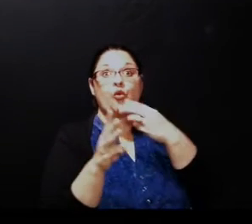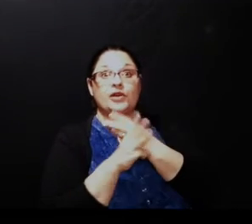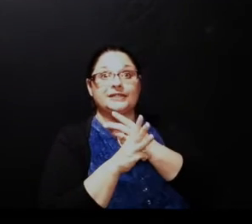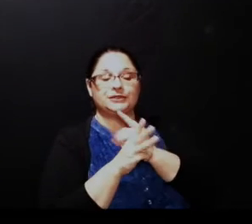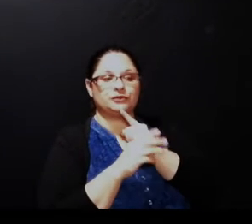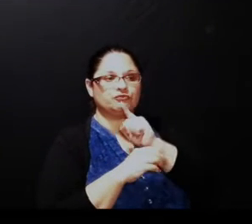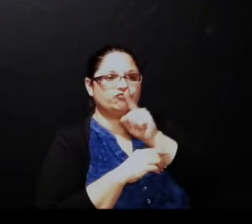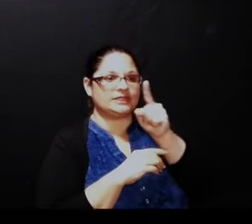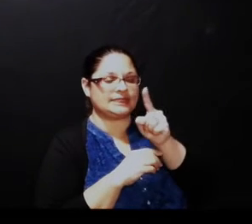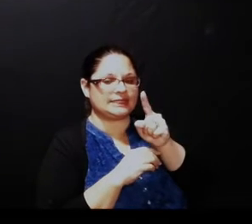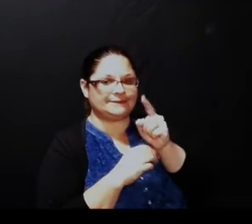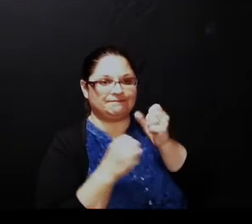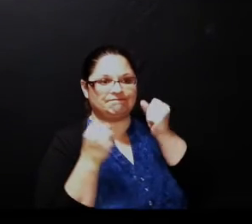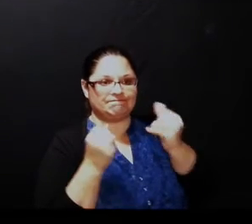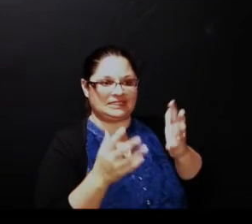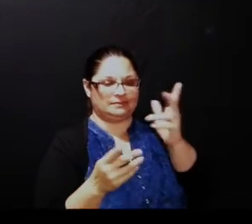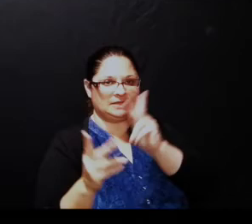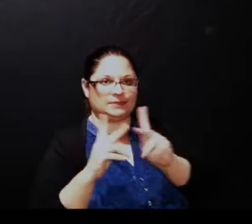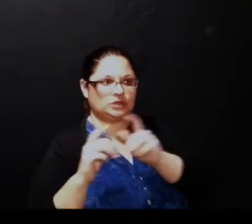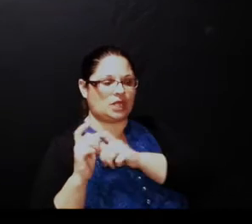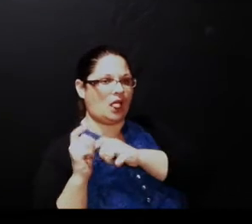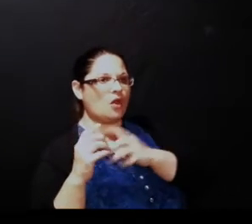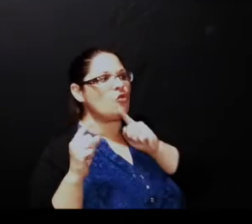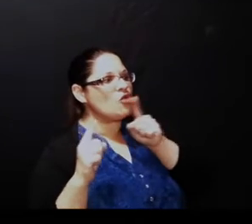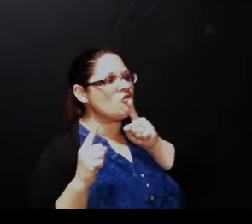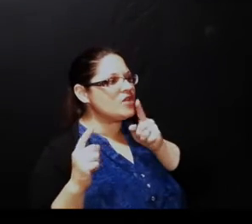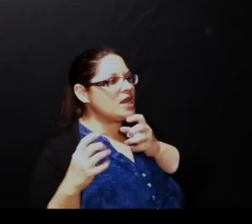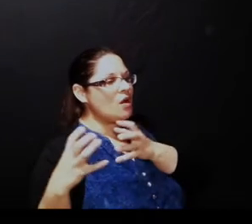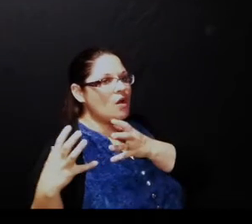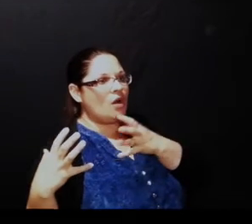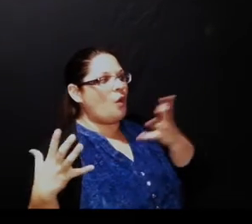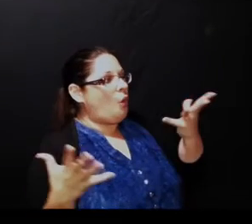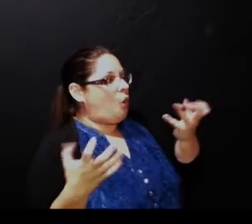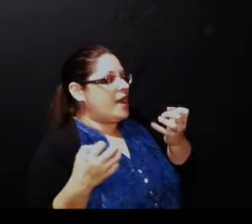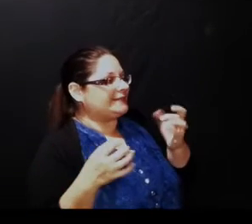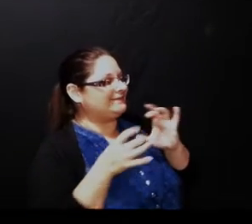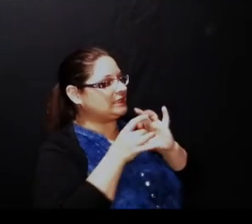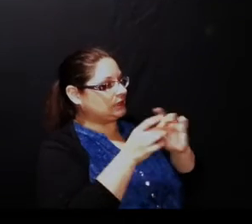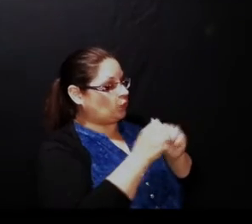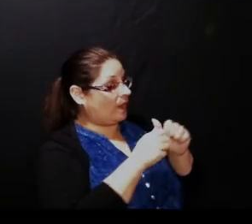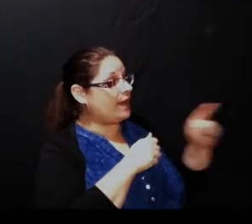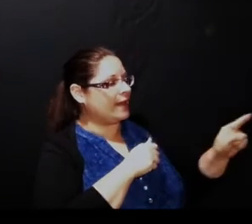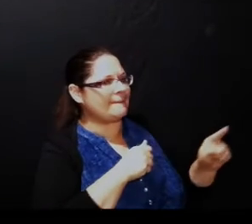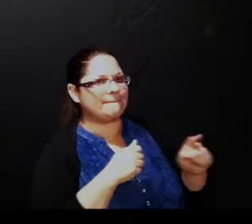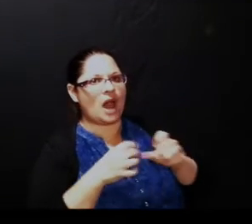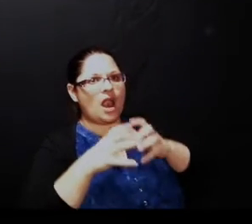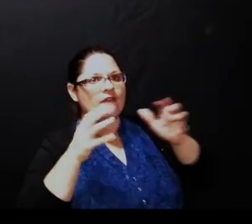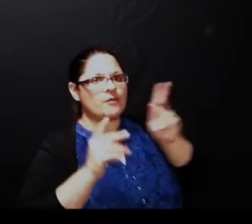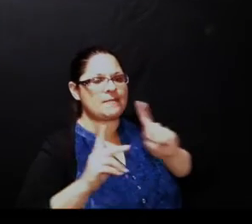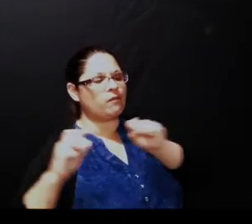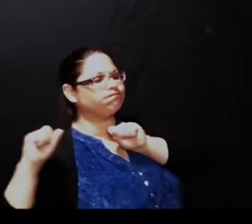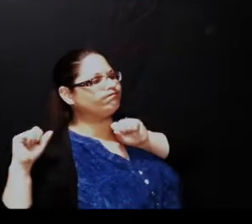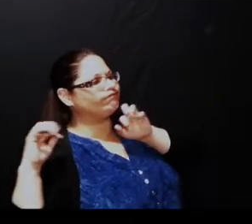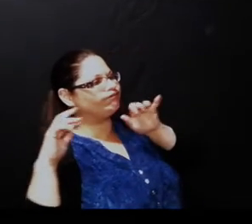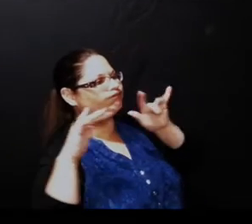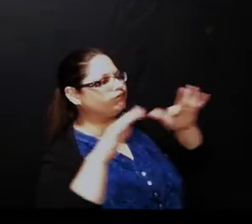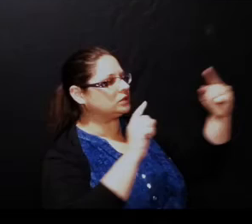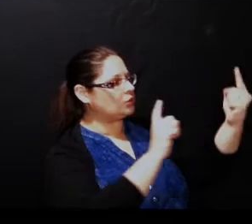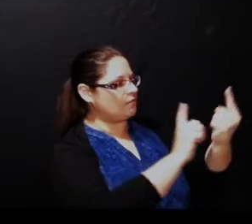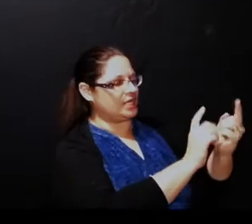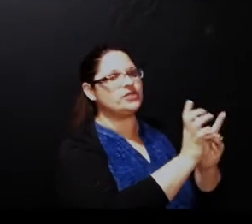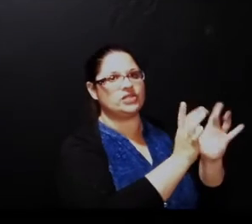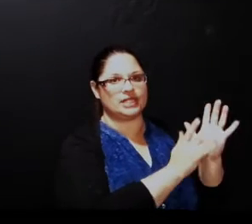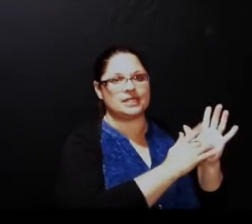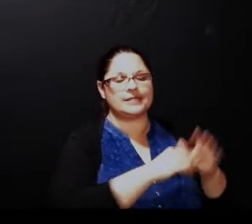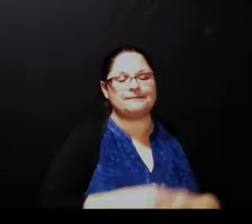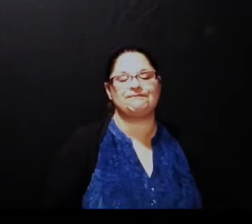Bible open. But as we consider this passage of Scripture, Palm Sunday, we call this day of Jesus' arrival in Jerusalem Palm